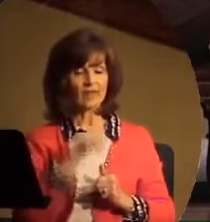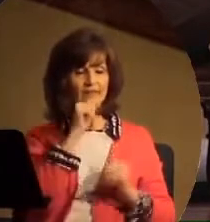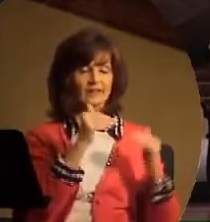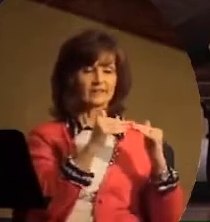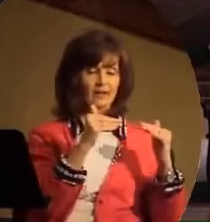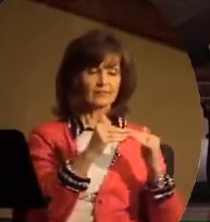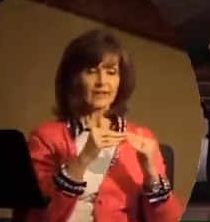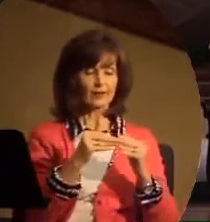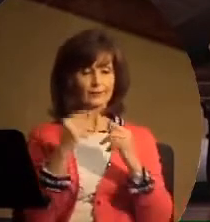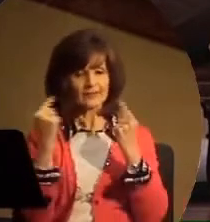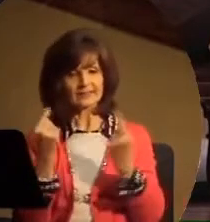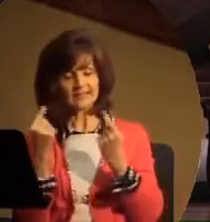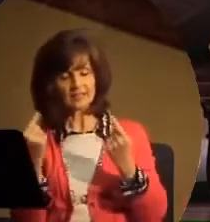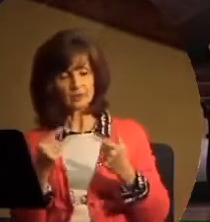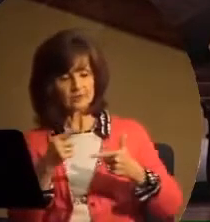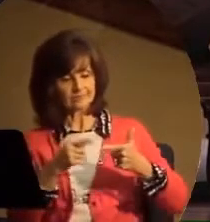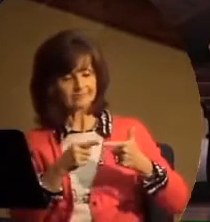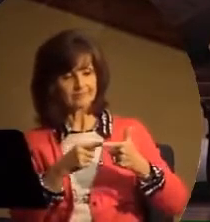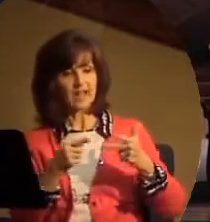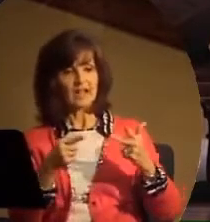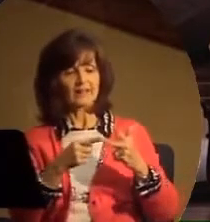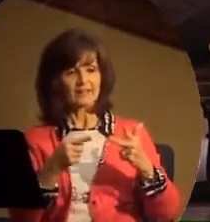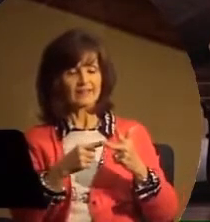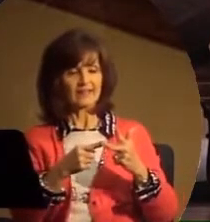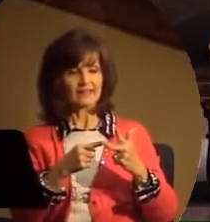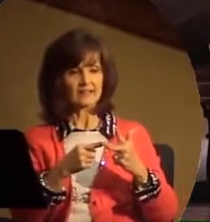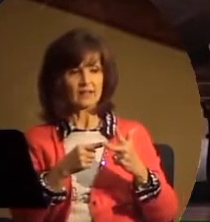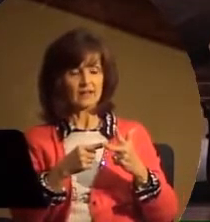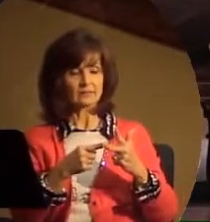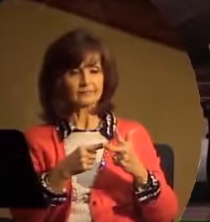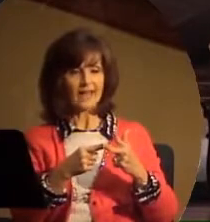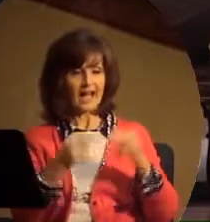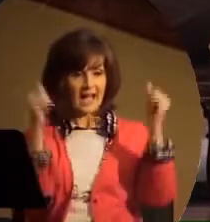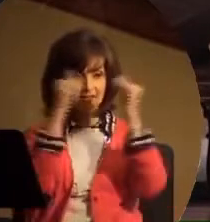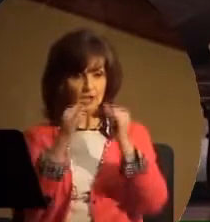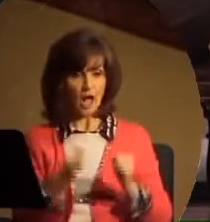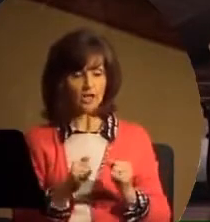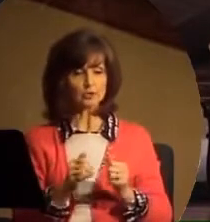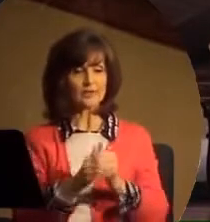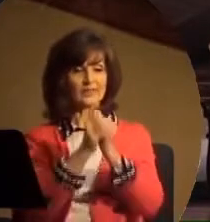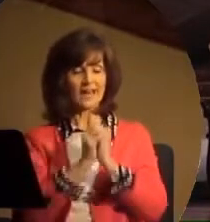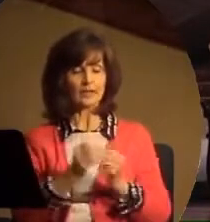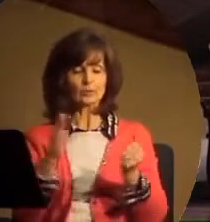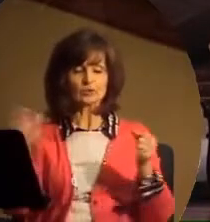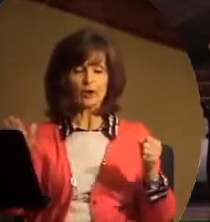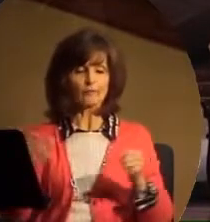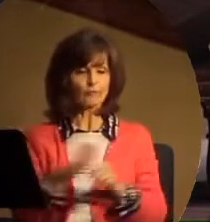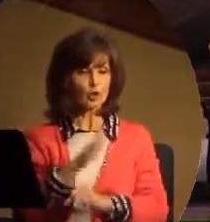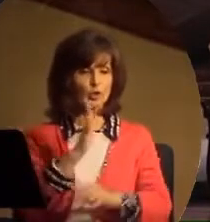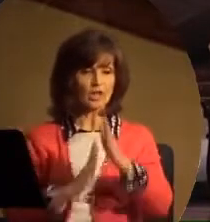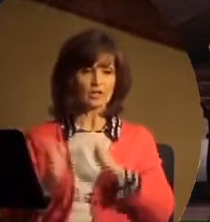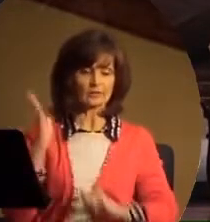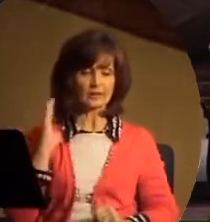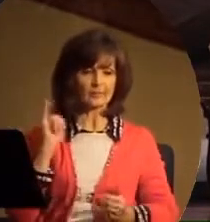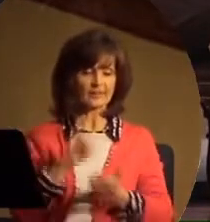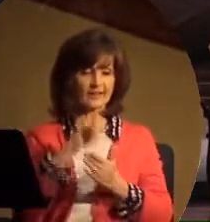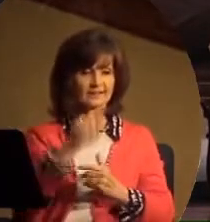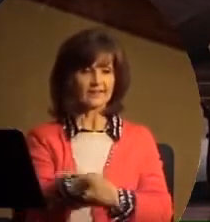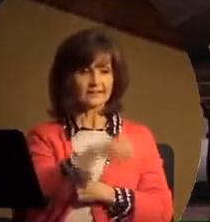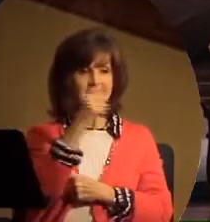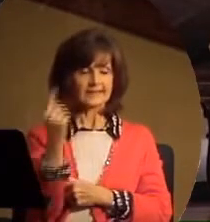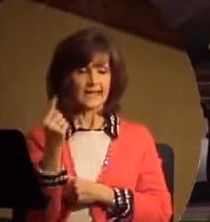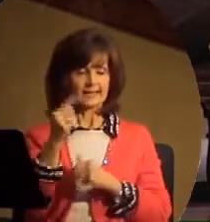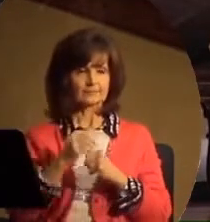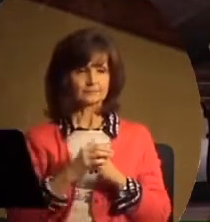the iniquity, the immorality. And then he spoke about the idolatry that the land was full of back in that particular